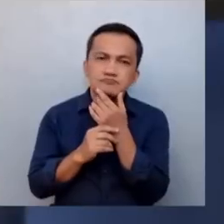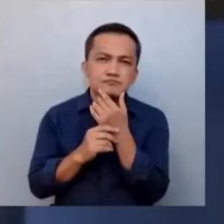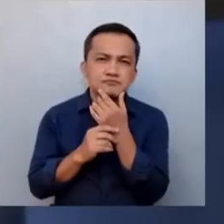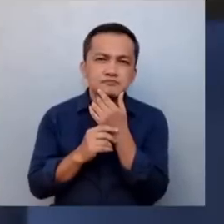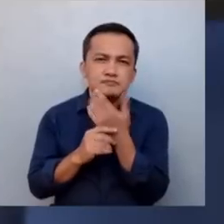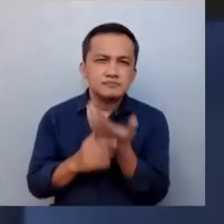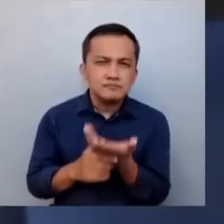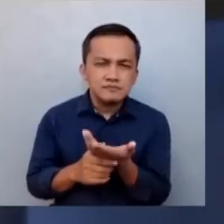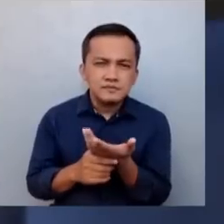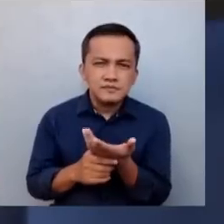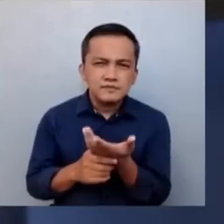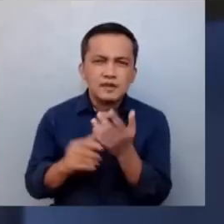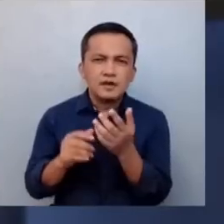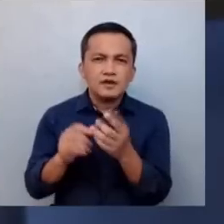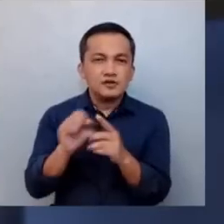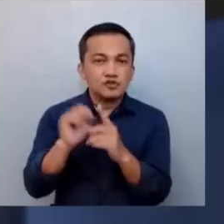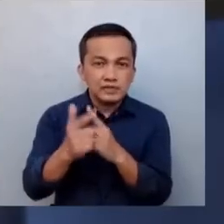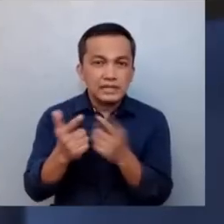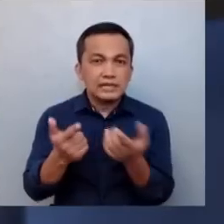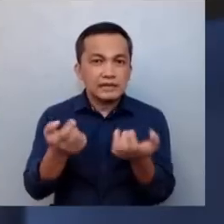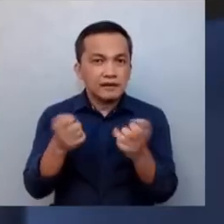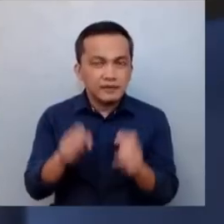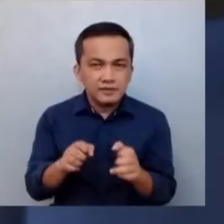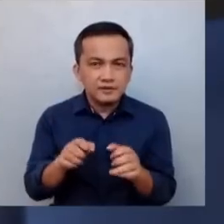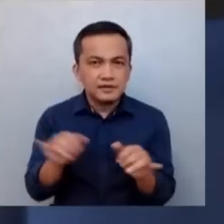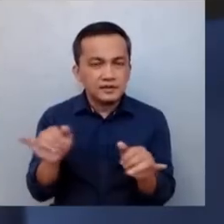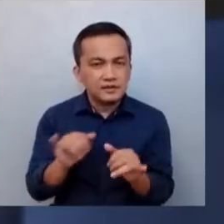the social events, like